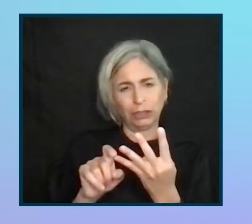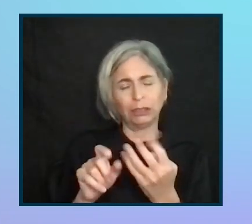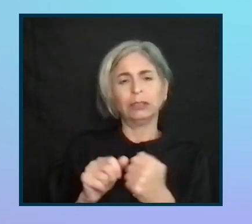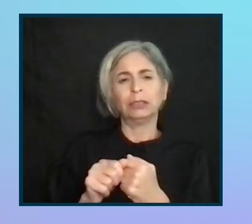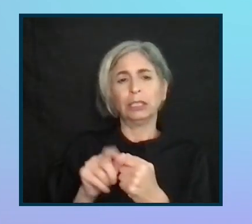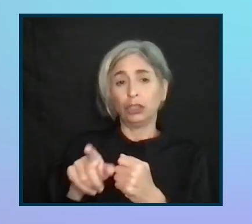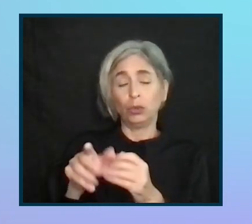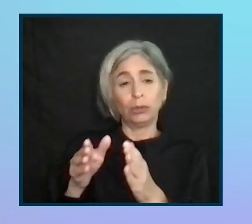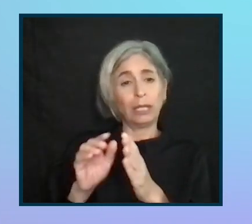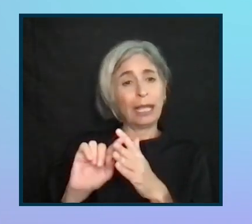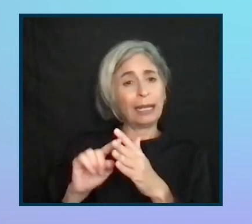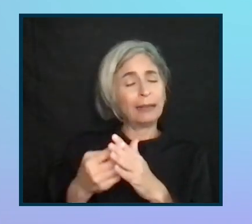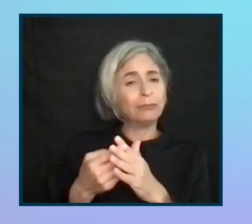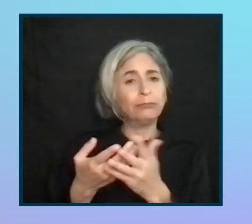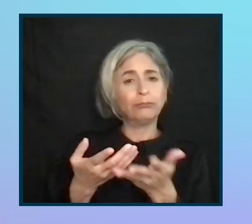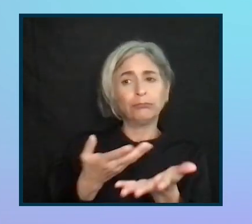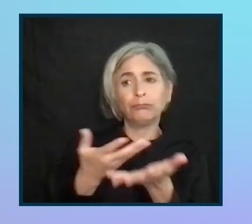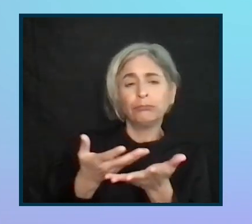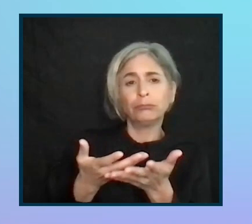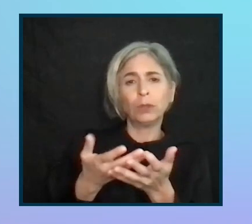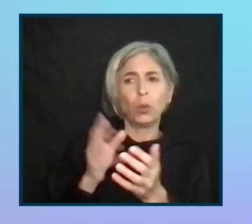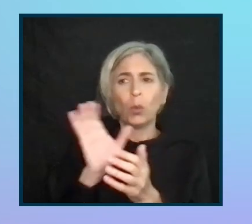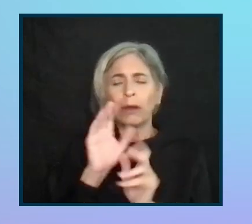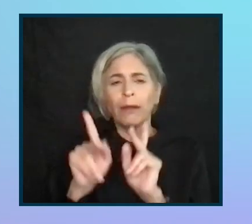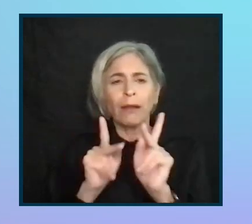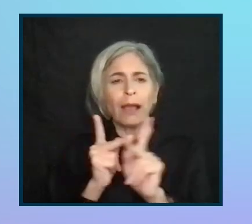You could ask them what sorts of people you should be looking for.